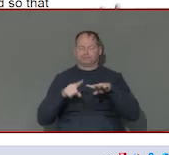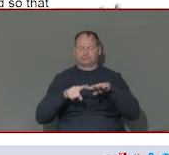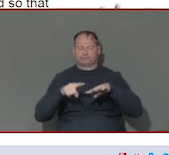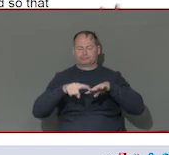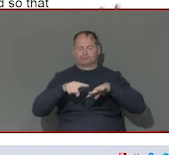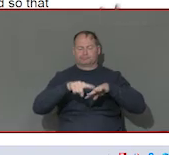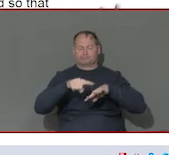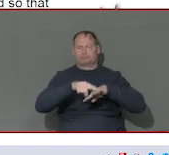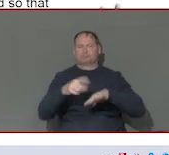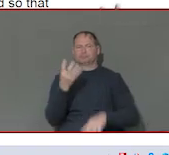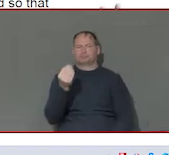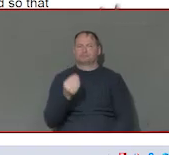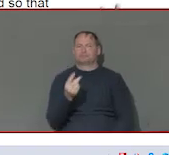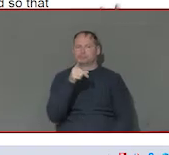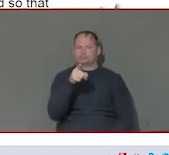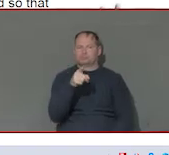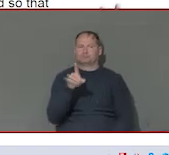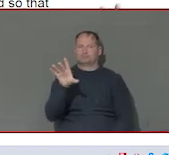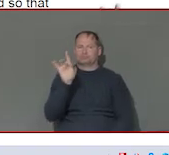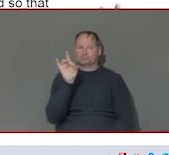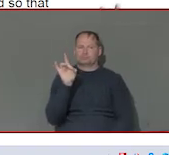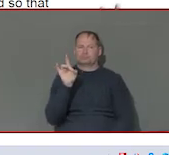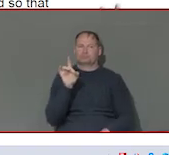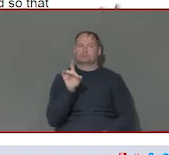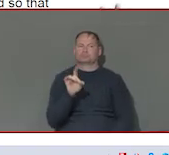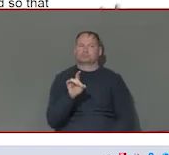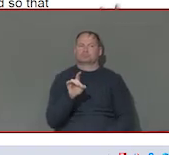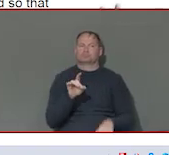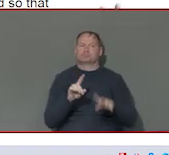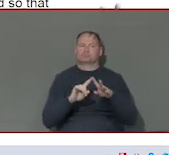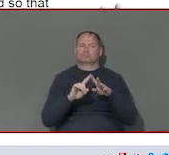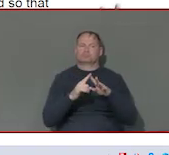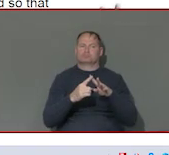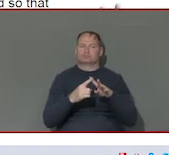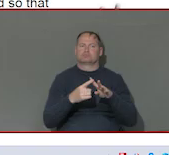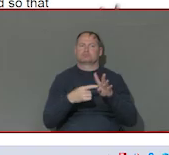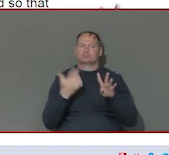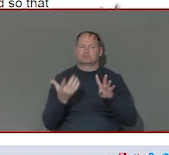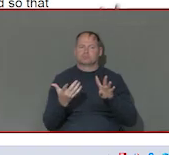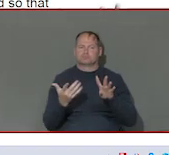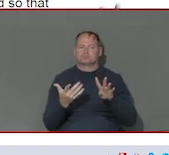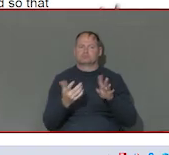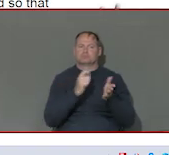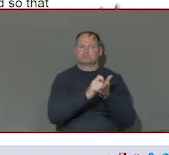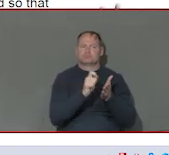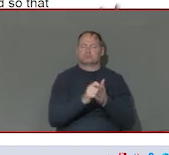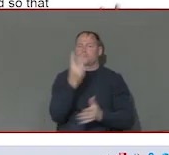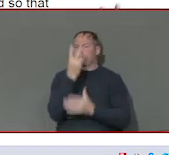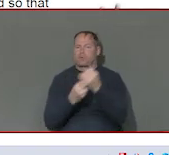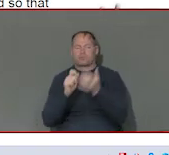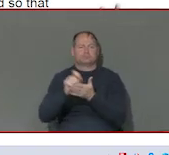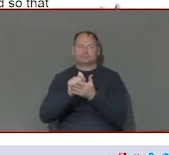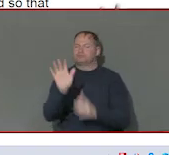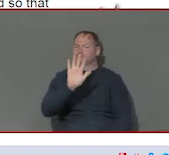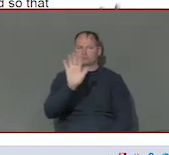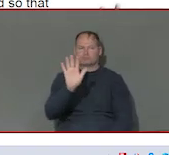choose between the two. If you choose bare fingertips, stick to bare fingertips. You are not going to write both of them.